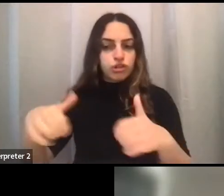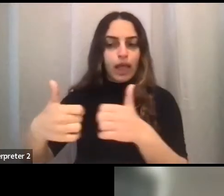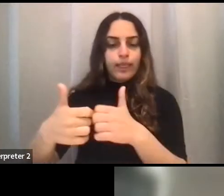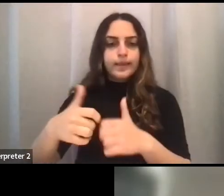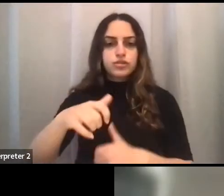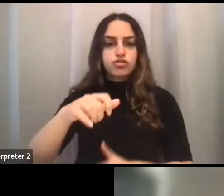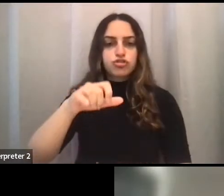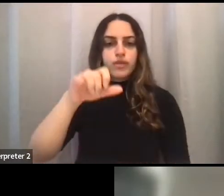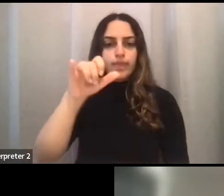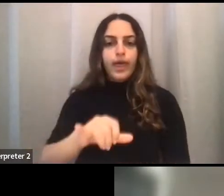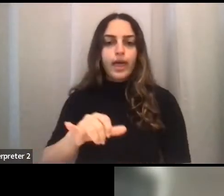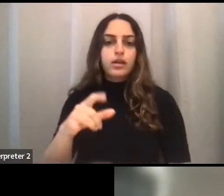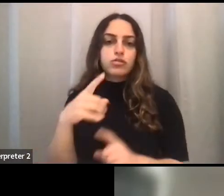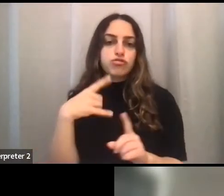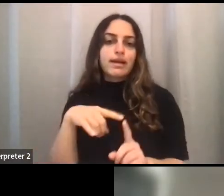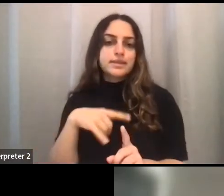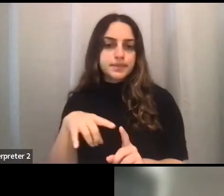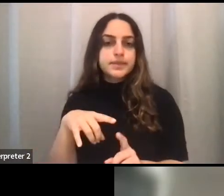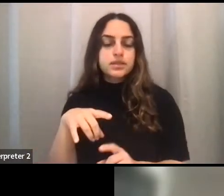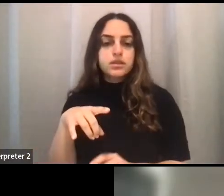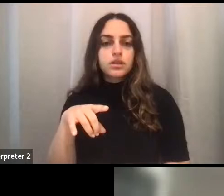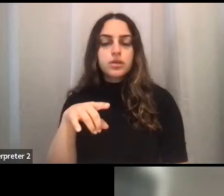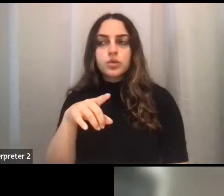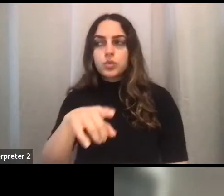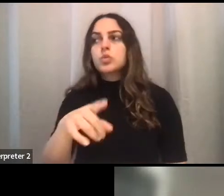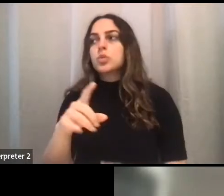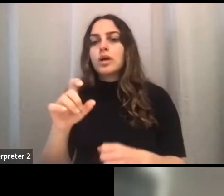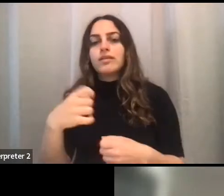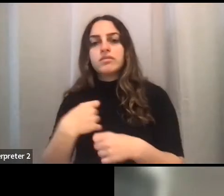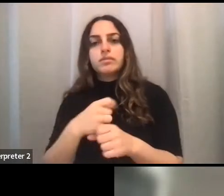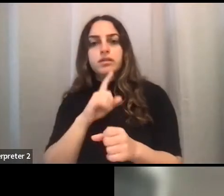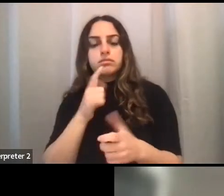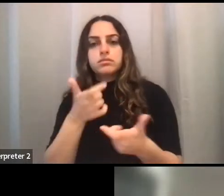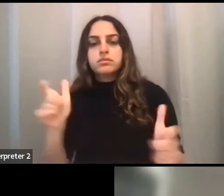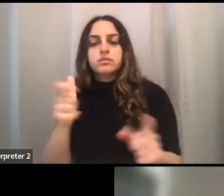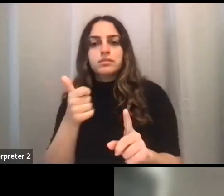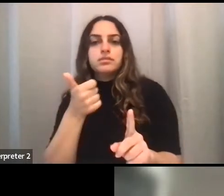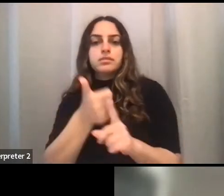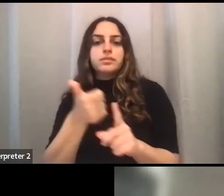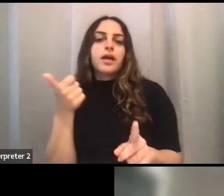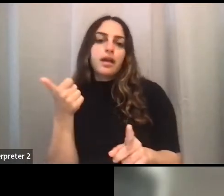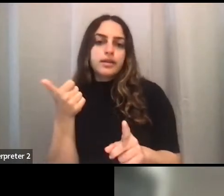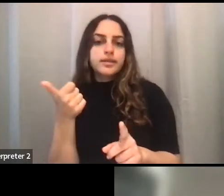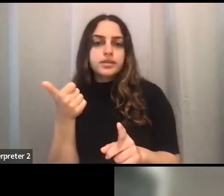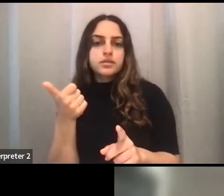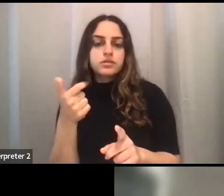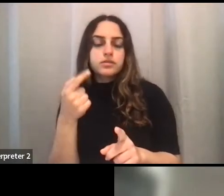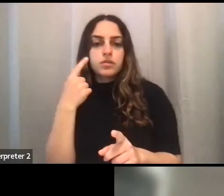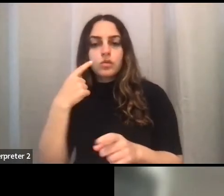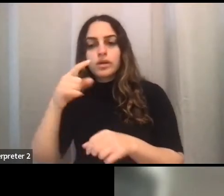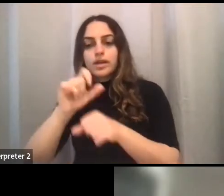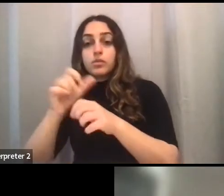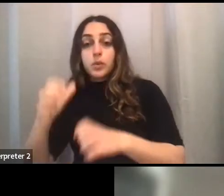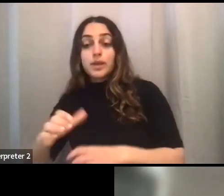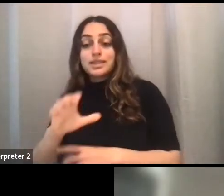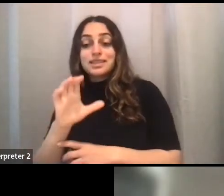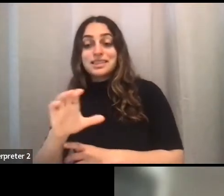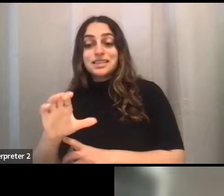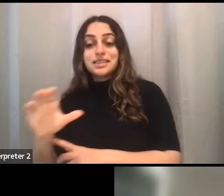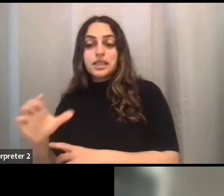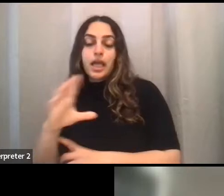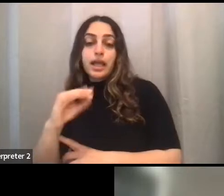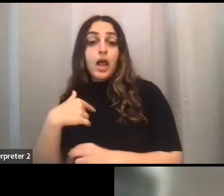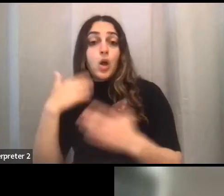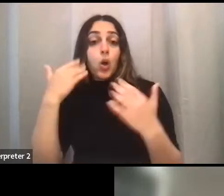subjected you have made a tremendous impact on employees at ccc and i hope for the